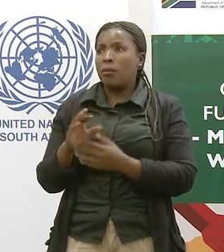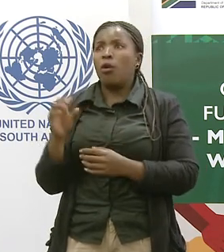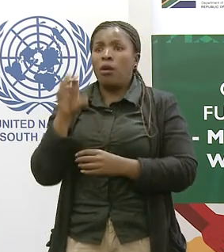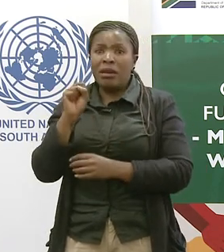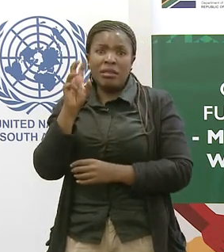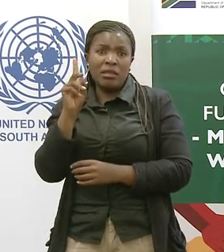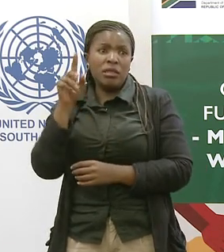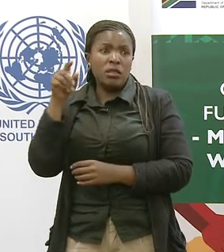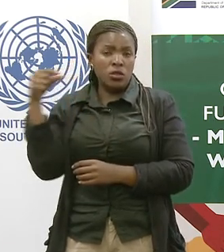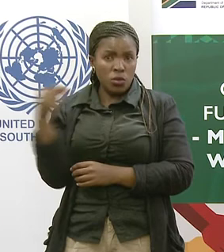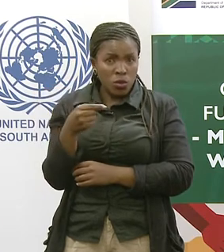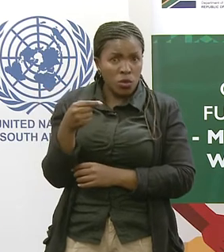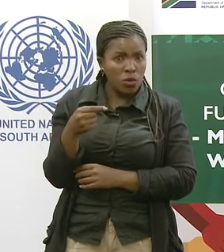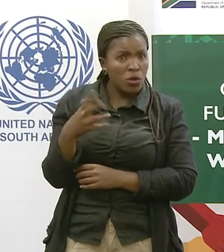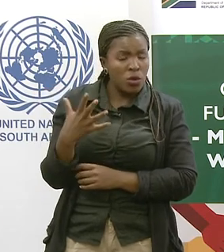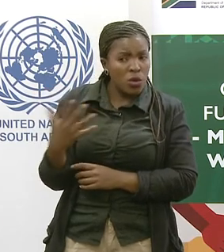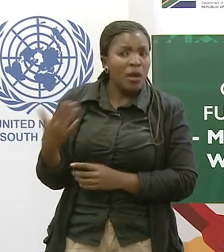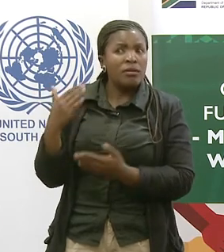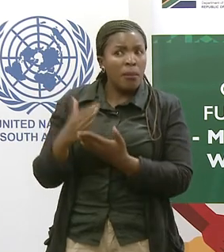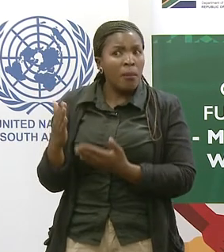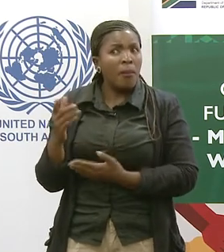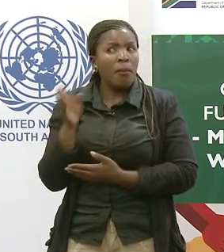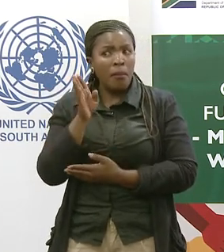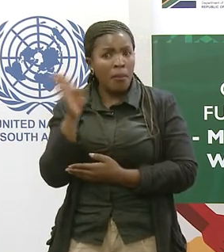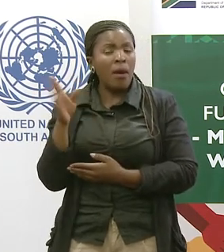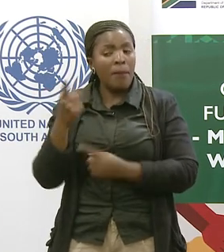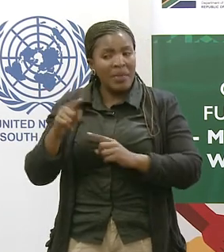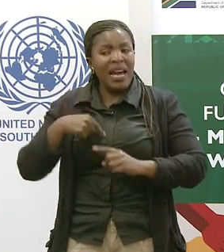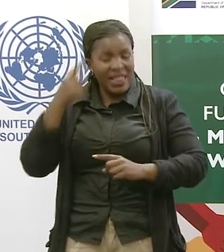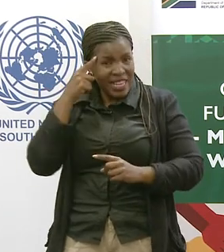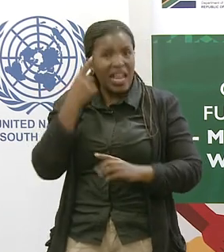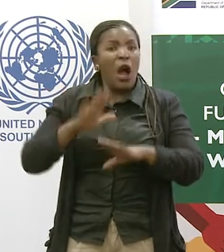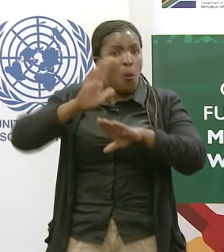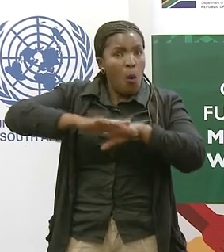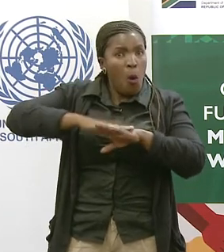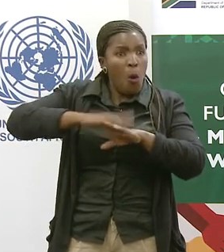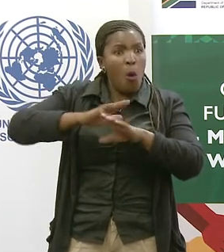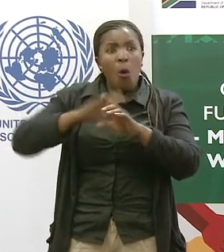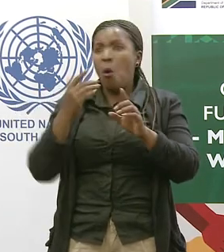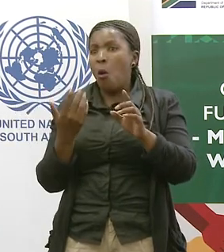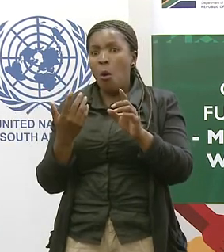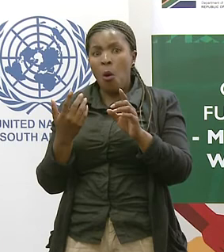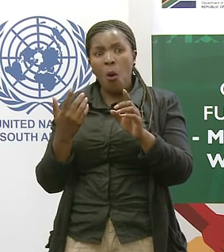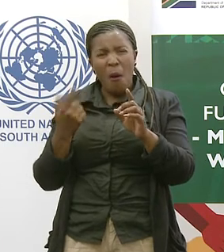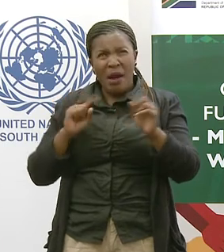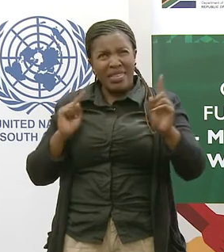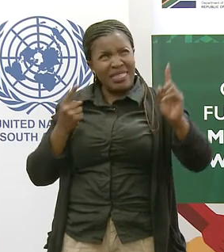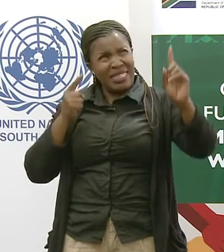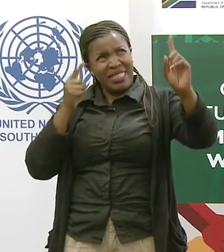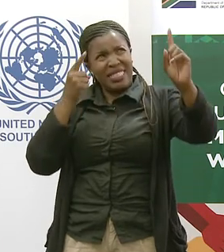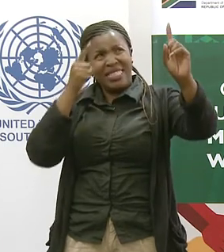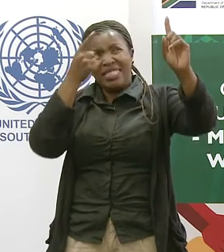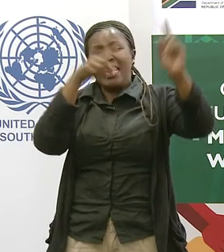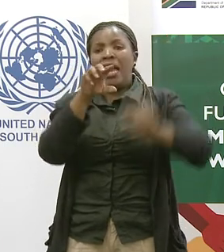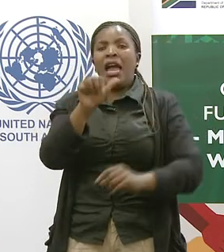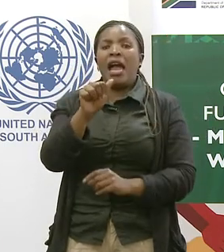Goals from the UN perspective, there has to be greater ambition for the lives of people with disabilities. It has to